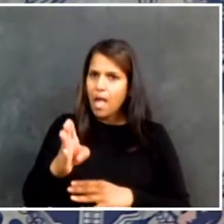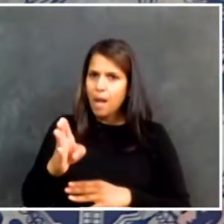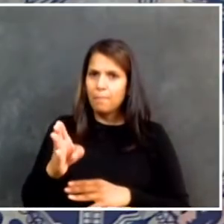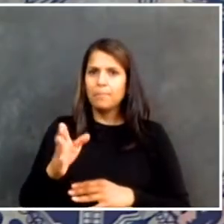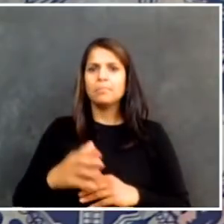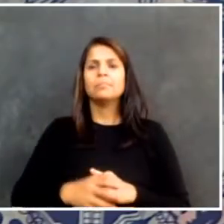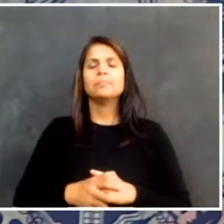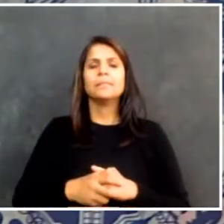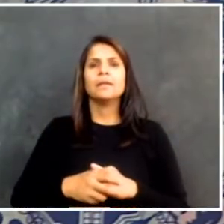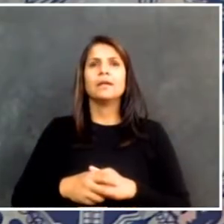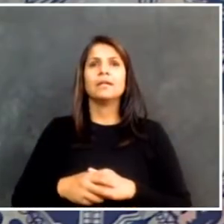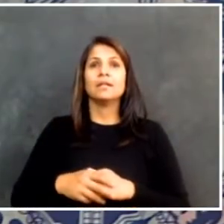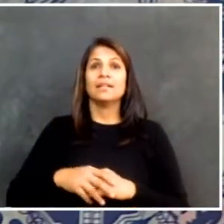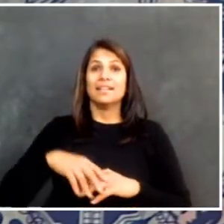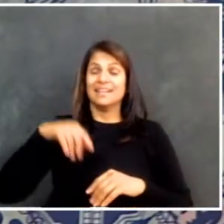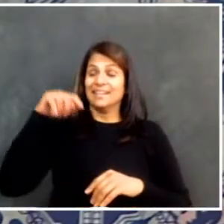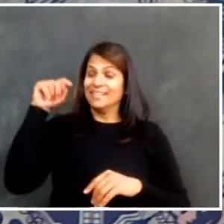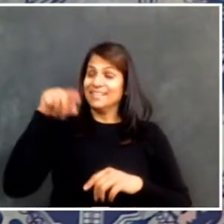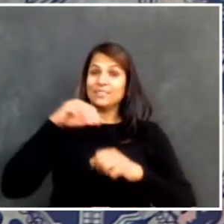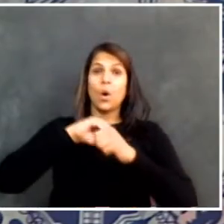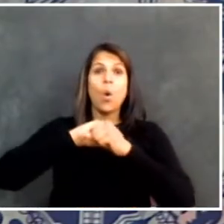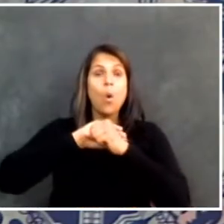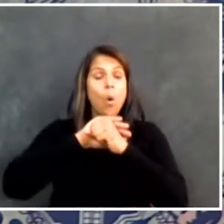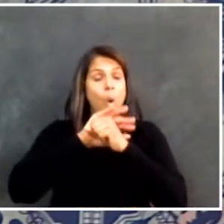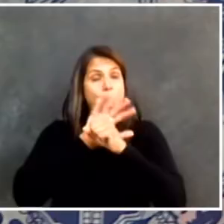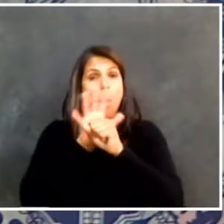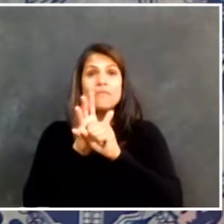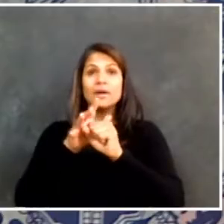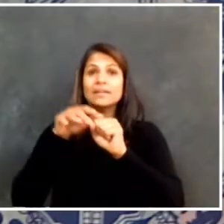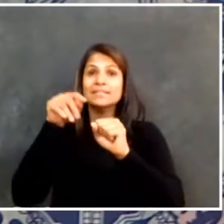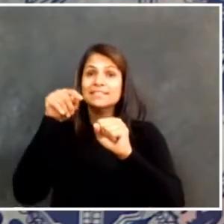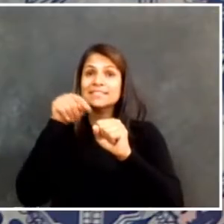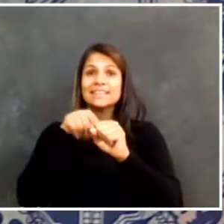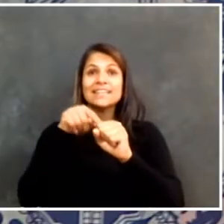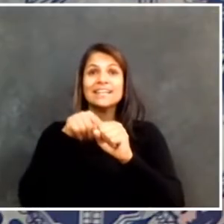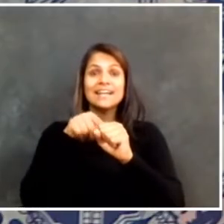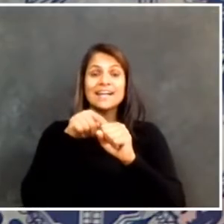this is one of the toughest things for all of us to accept, but it's the truth.